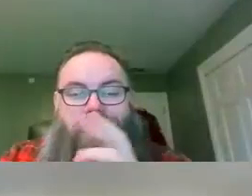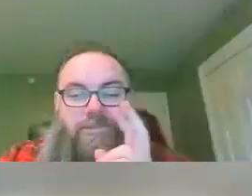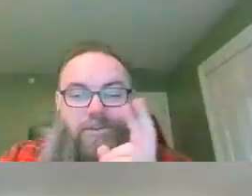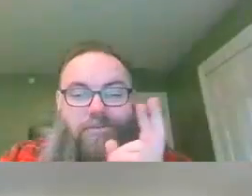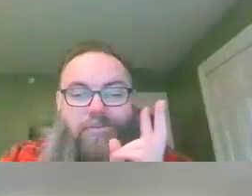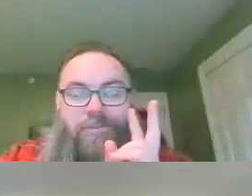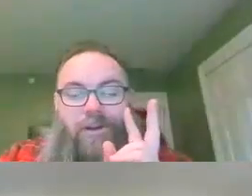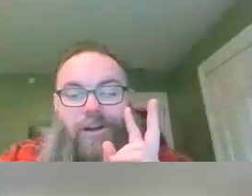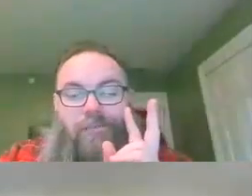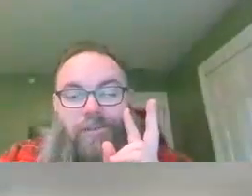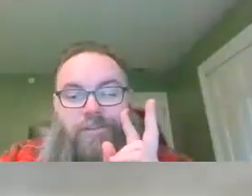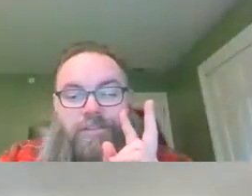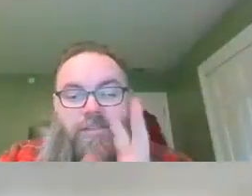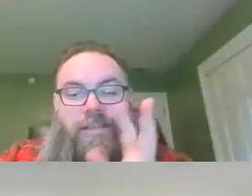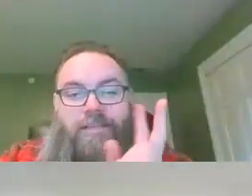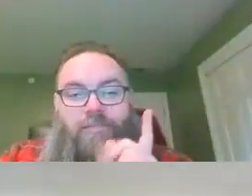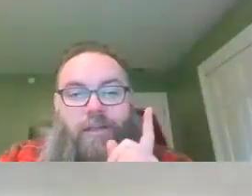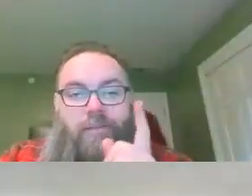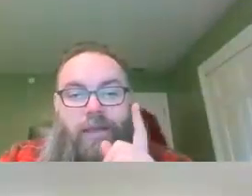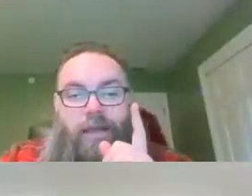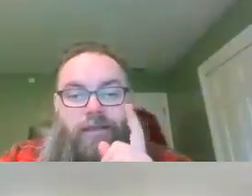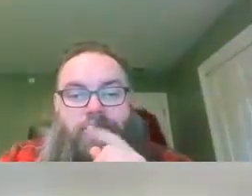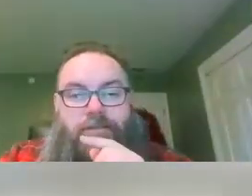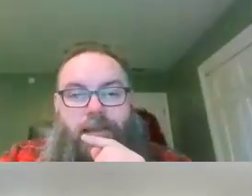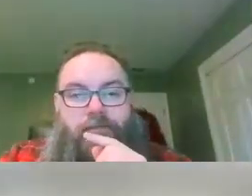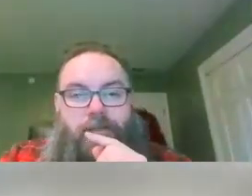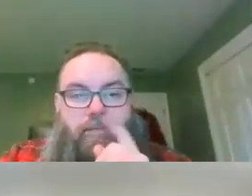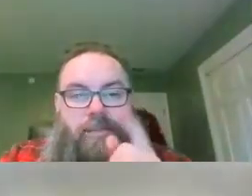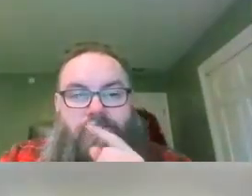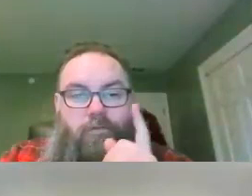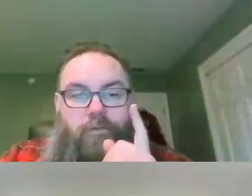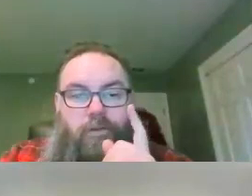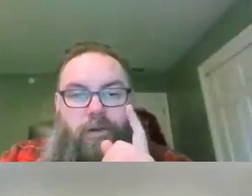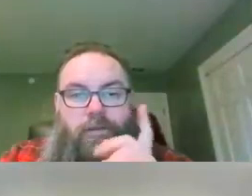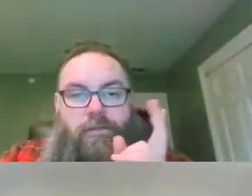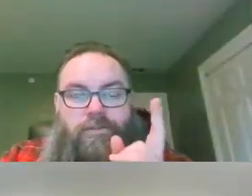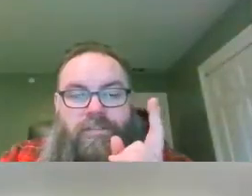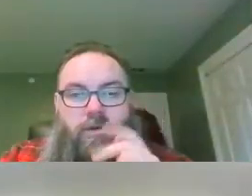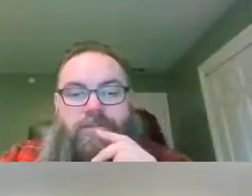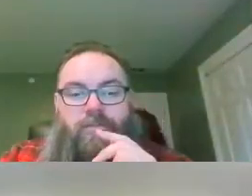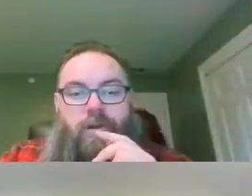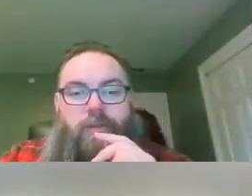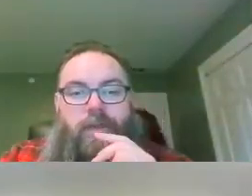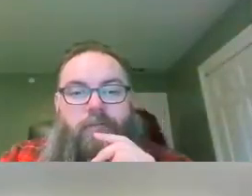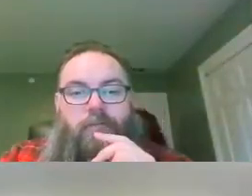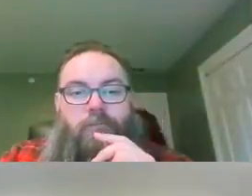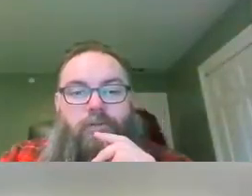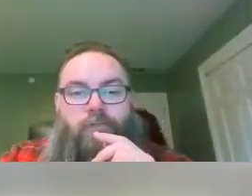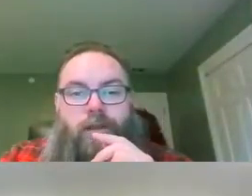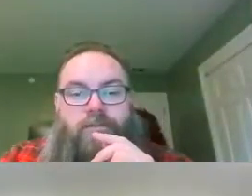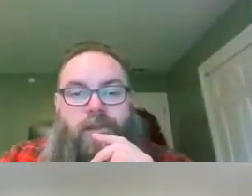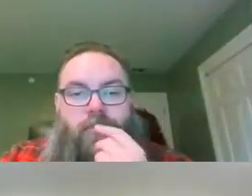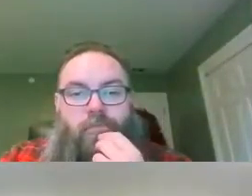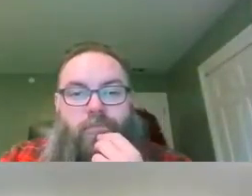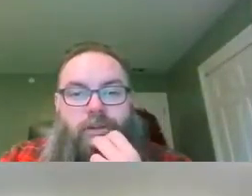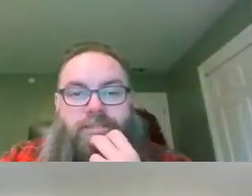Monday. So there is the DDS flyer that has kind of the DDS overview, and then there's this one. So we're going to make